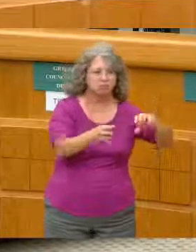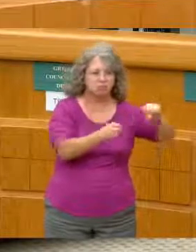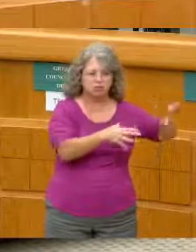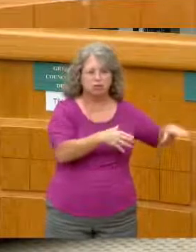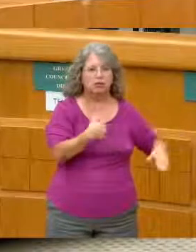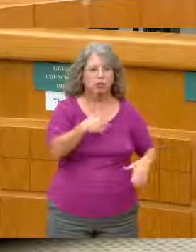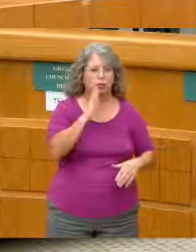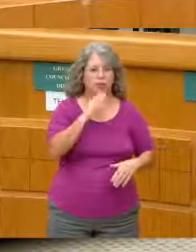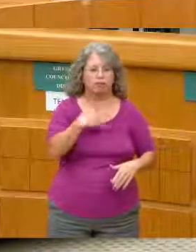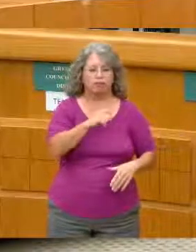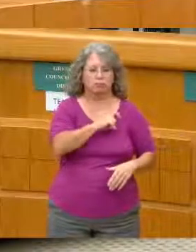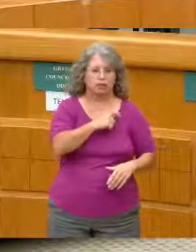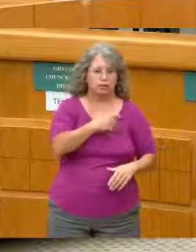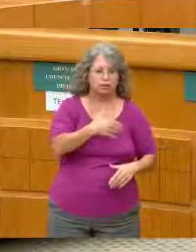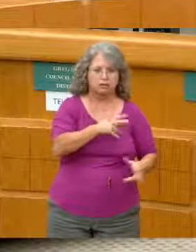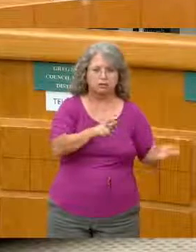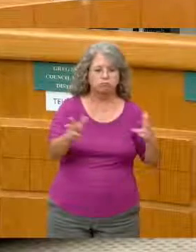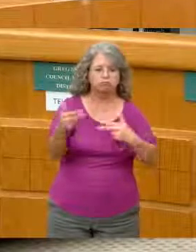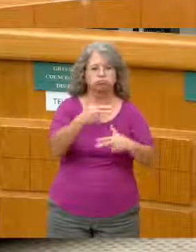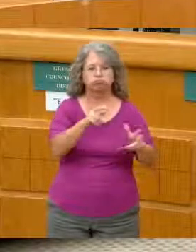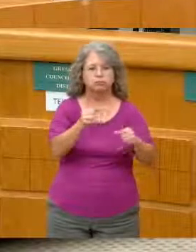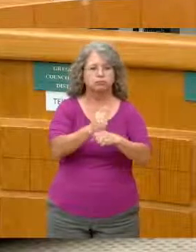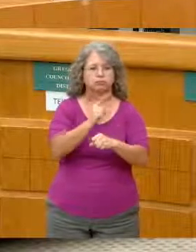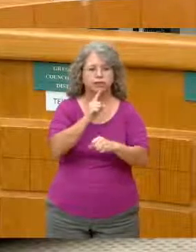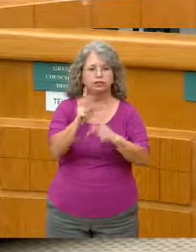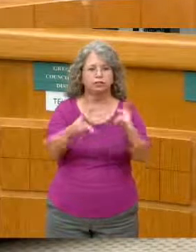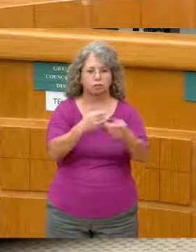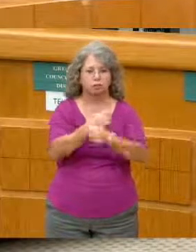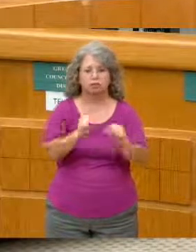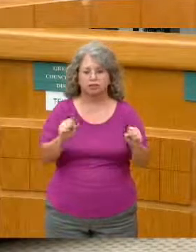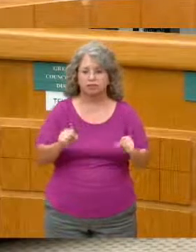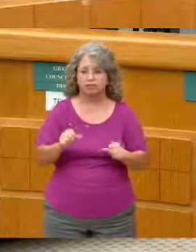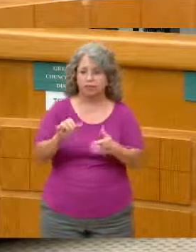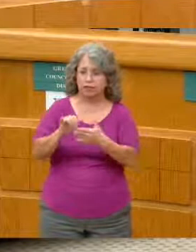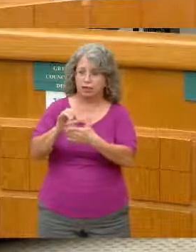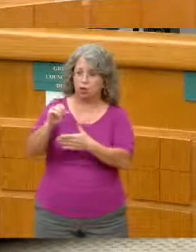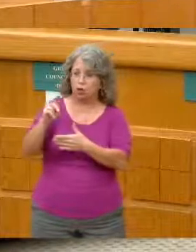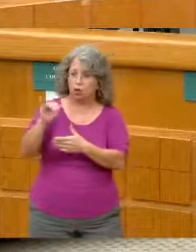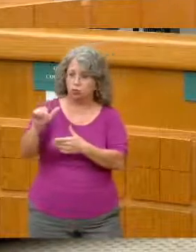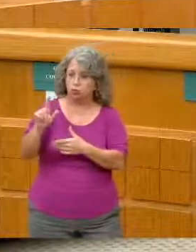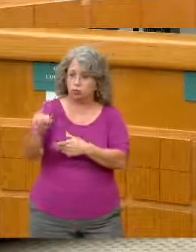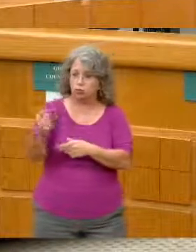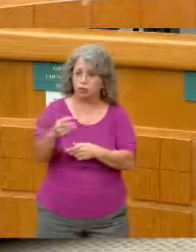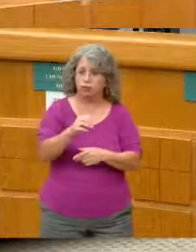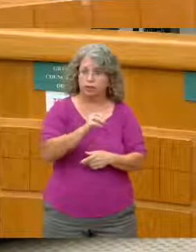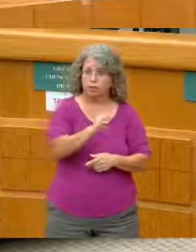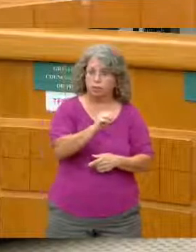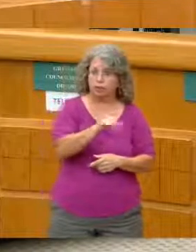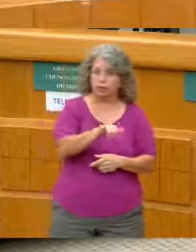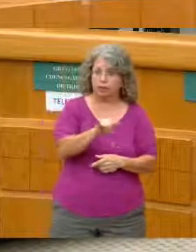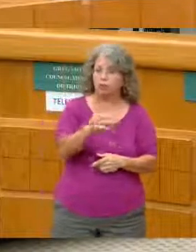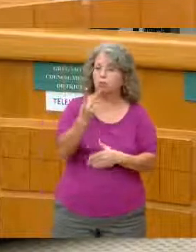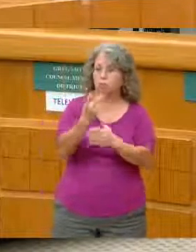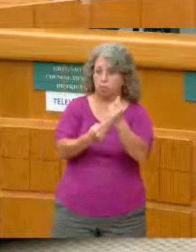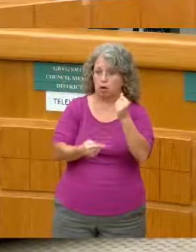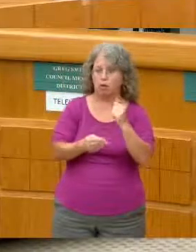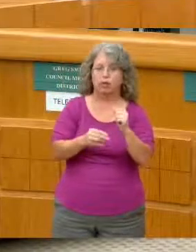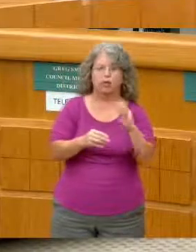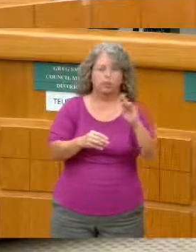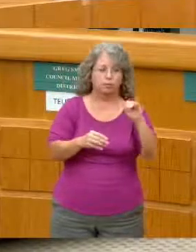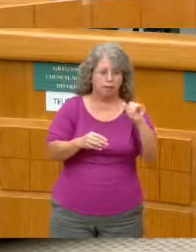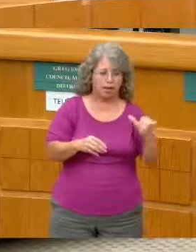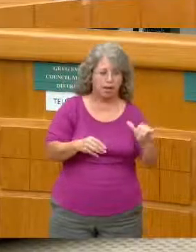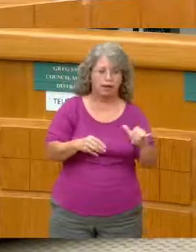and park persons as well, so we'll be monitoring, surveilling, making sure people aren't in harm's way. Is that coastal beaches only or bay beaches as